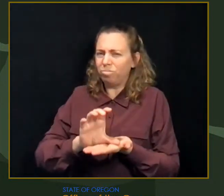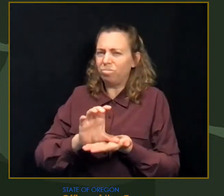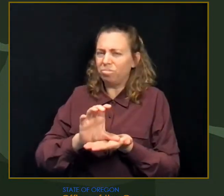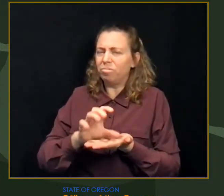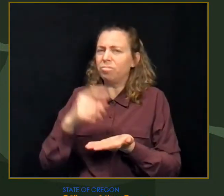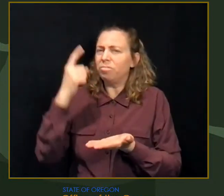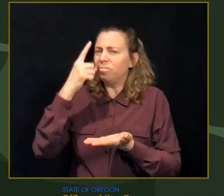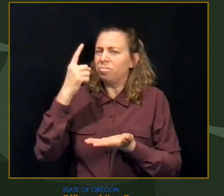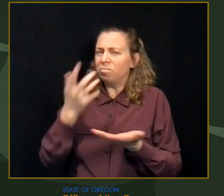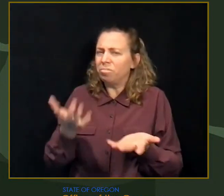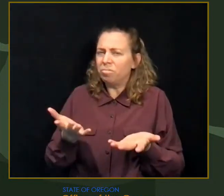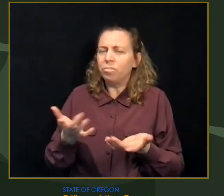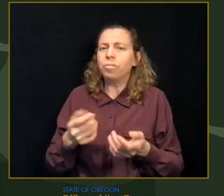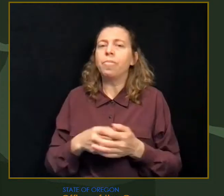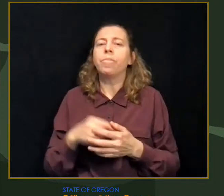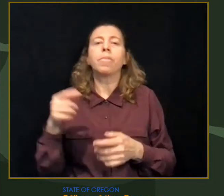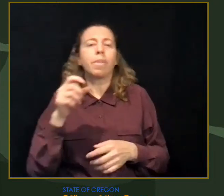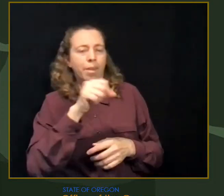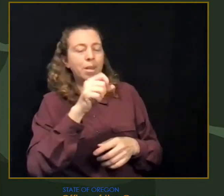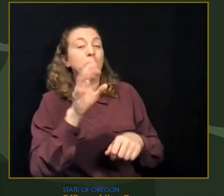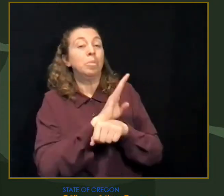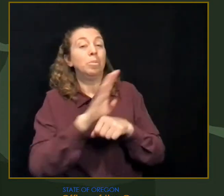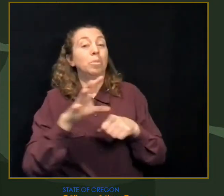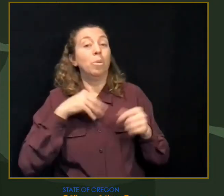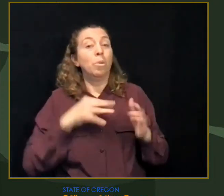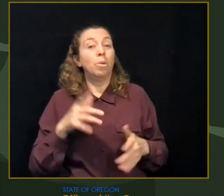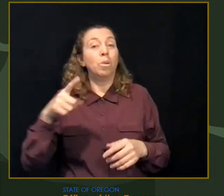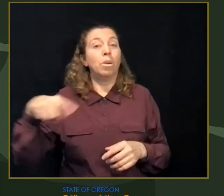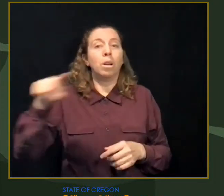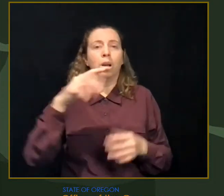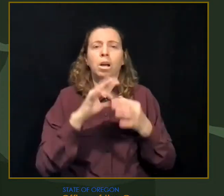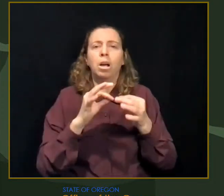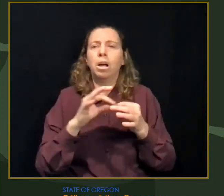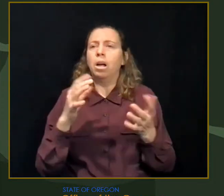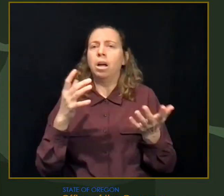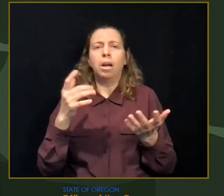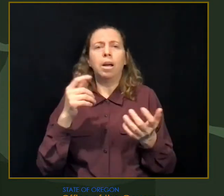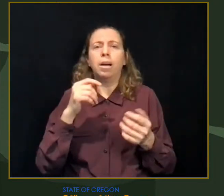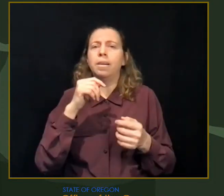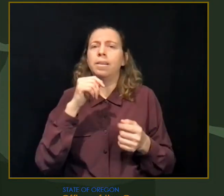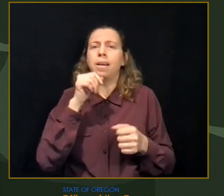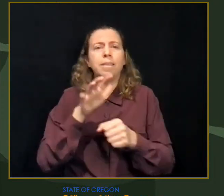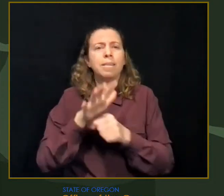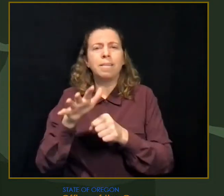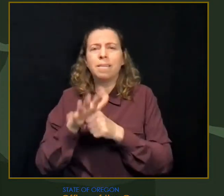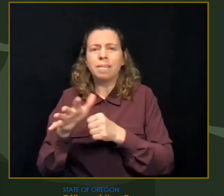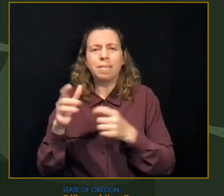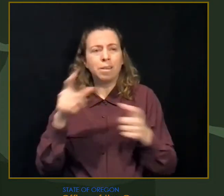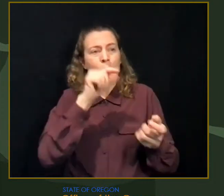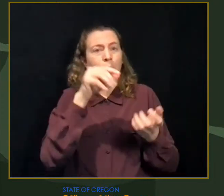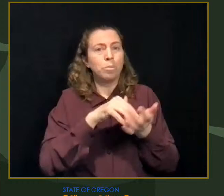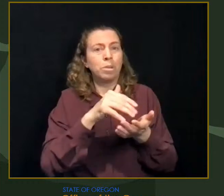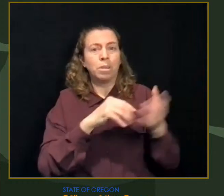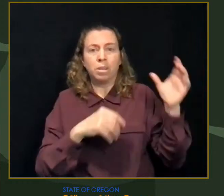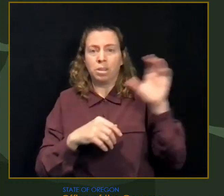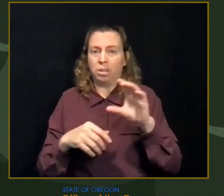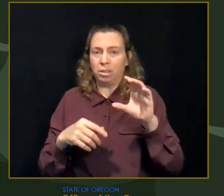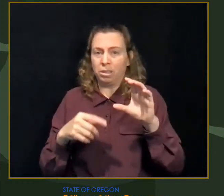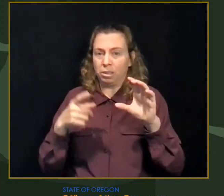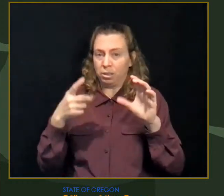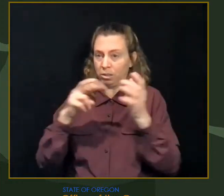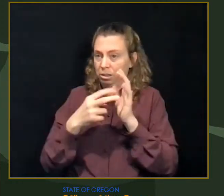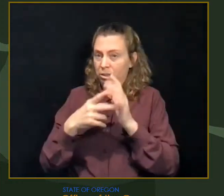won't be enough, either for all businesses as a whole or that some businesses would fall through the cracks. What's your response? My goal is to get